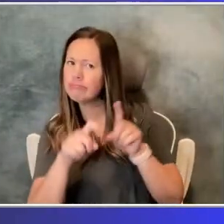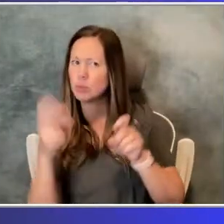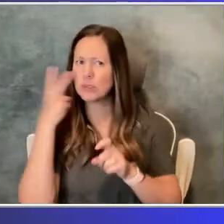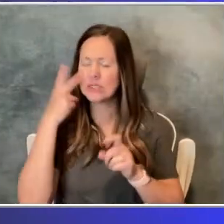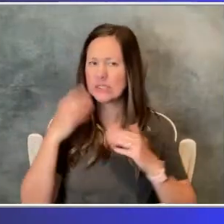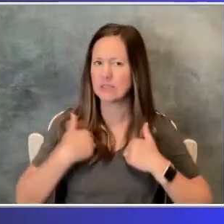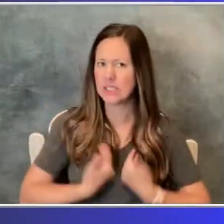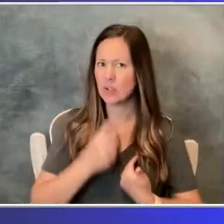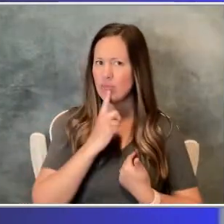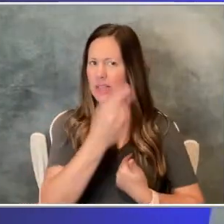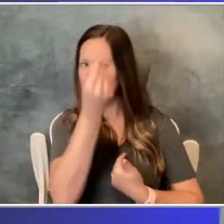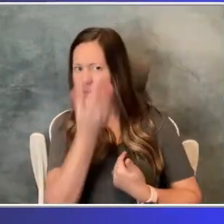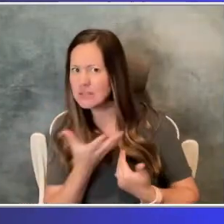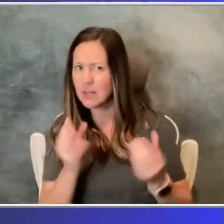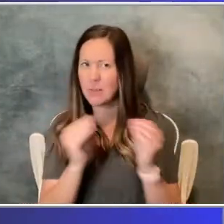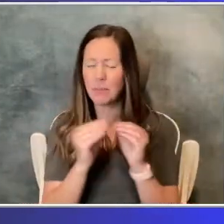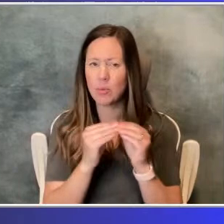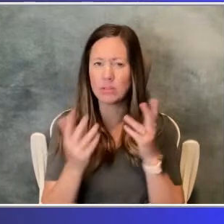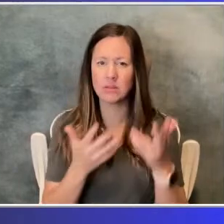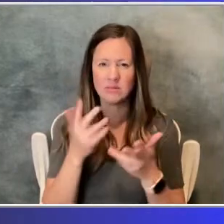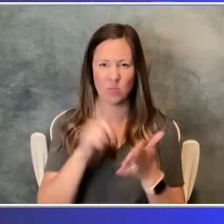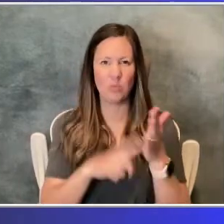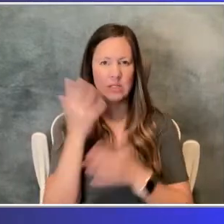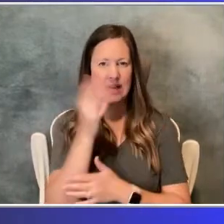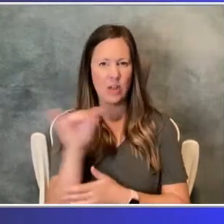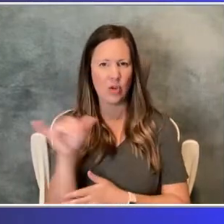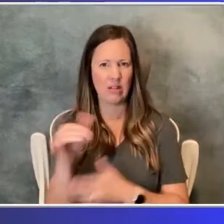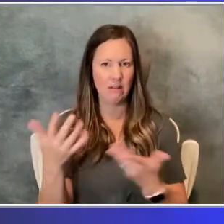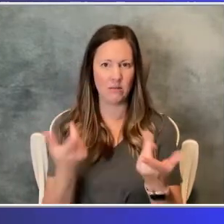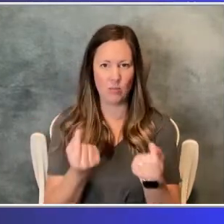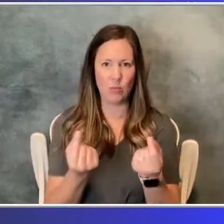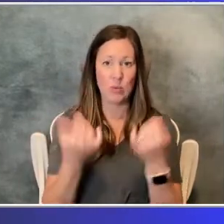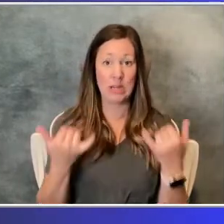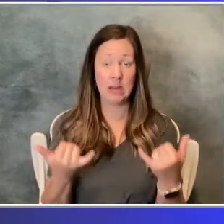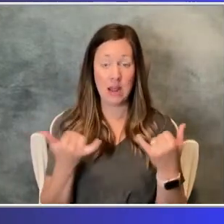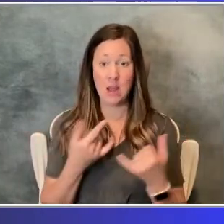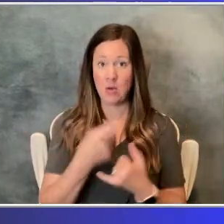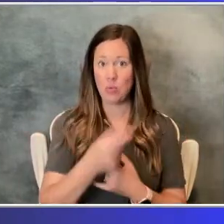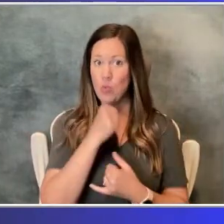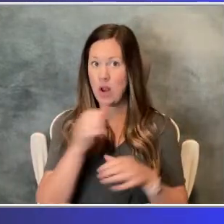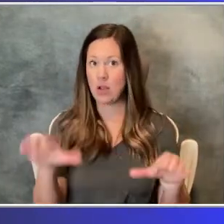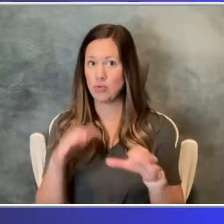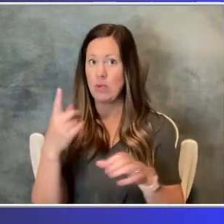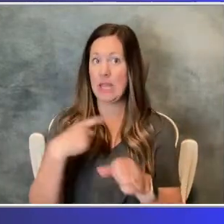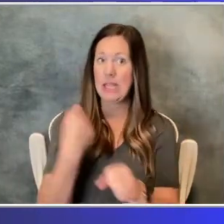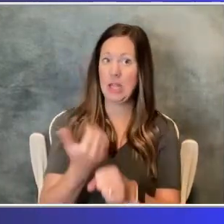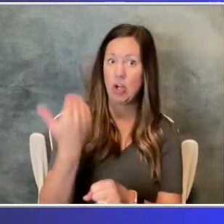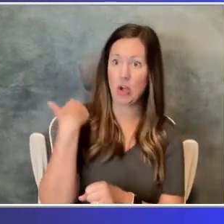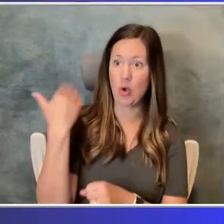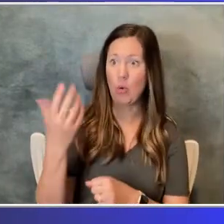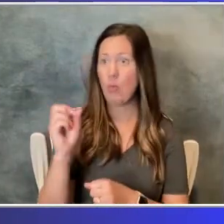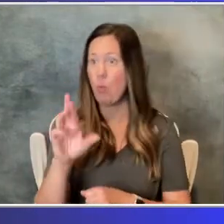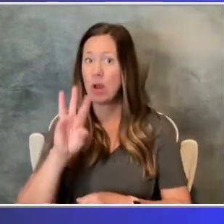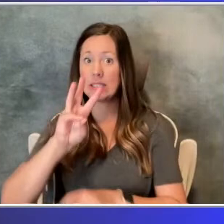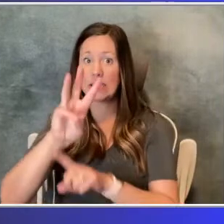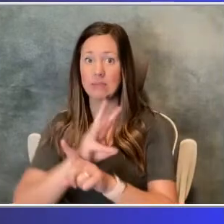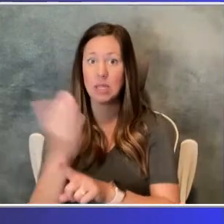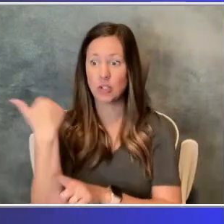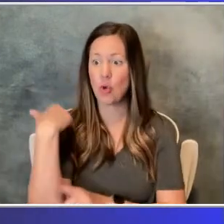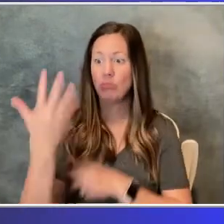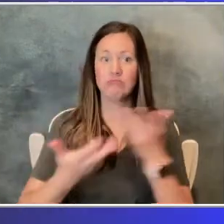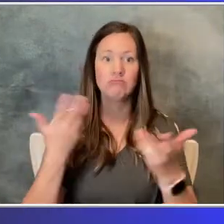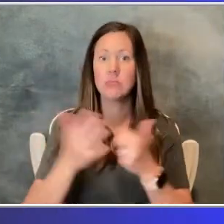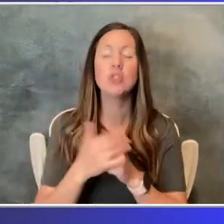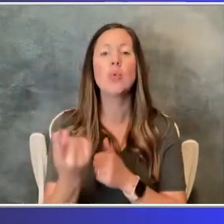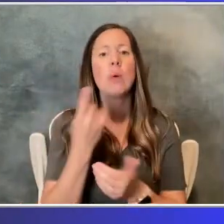tell me more. What does that look like in a day? What are you doing now that you weren't doing a year ago or 6 months ago? So one of the things is